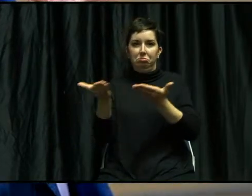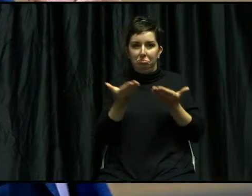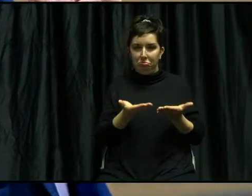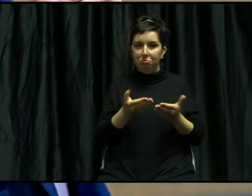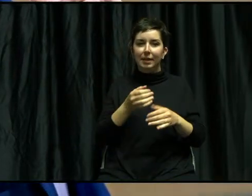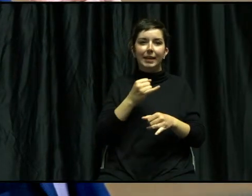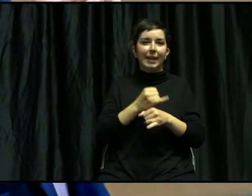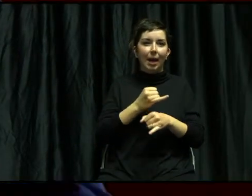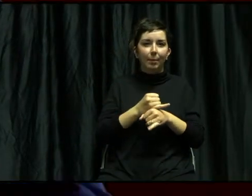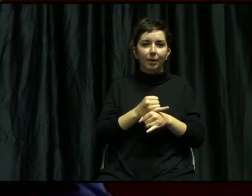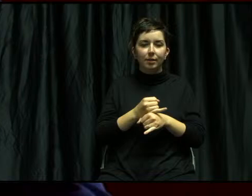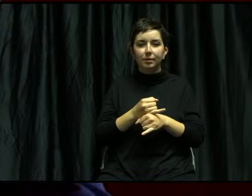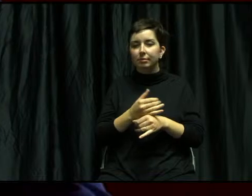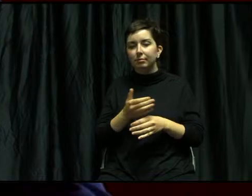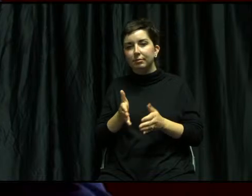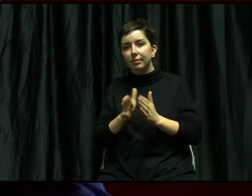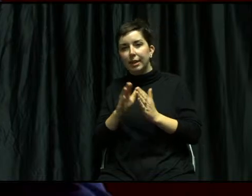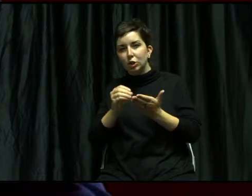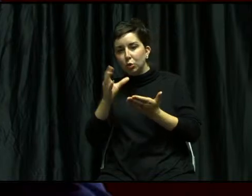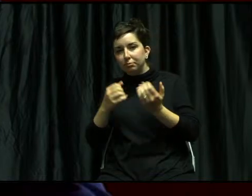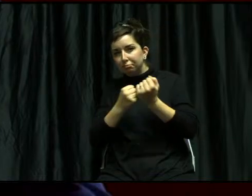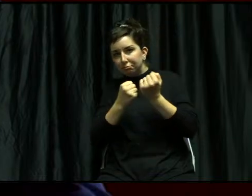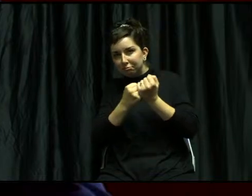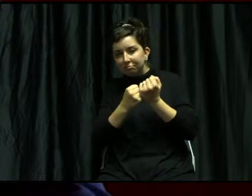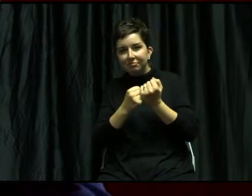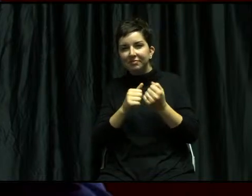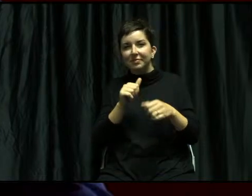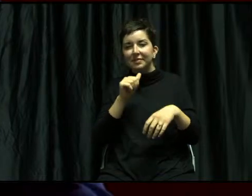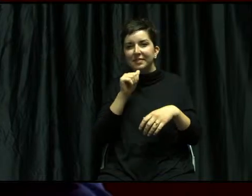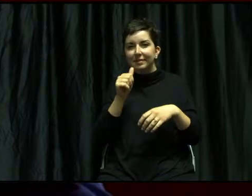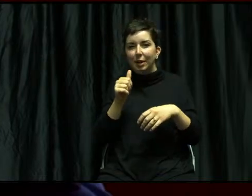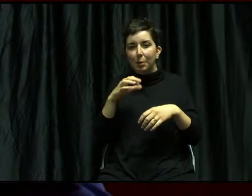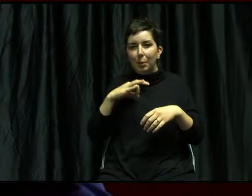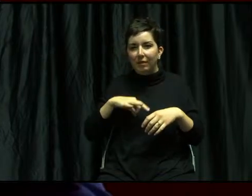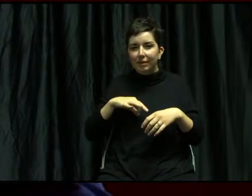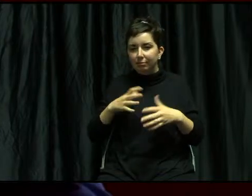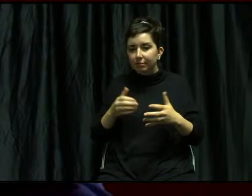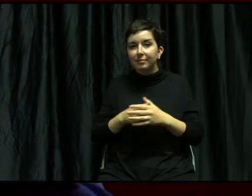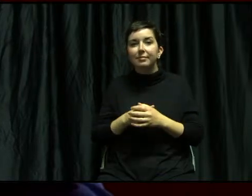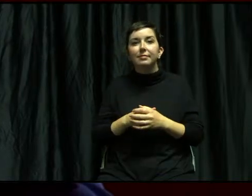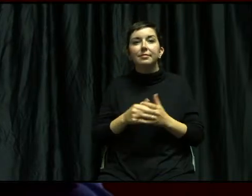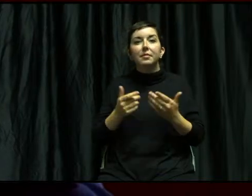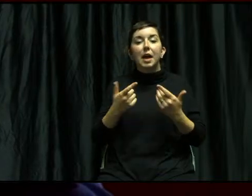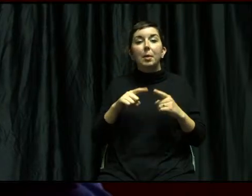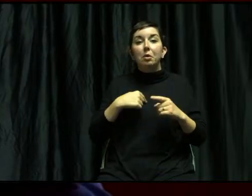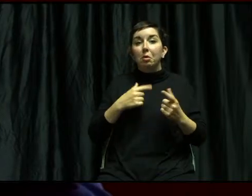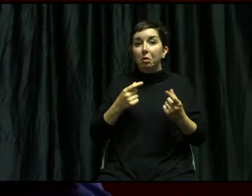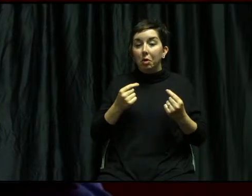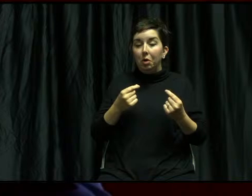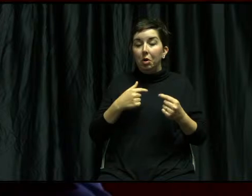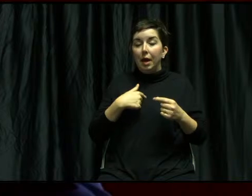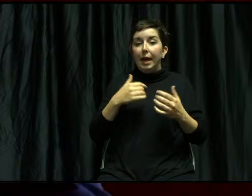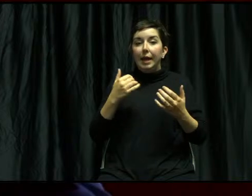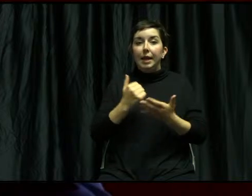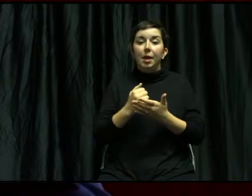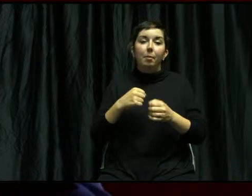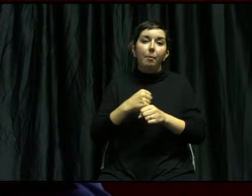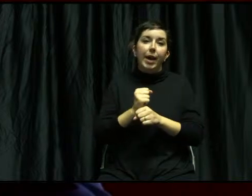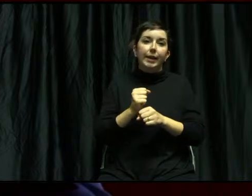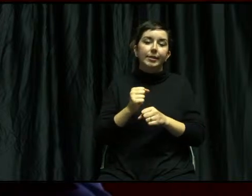support nonprofits. What I really enjoy is creating unique learning experiences for